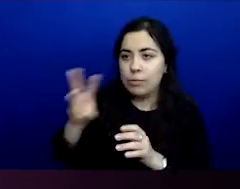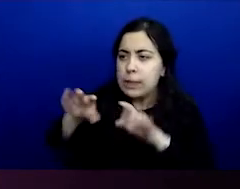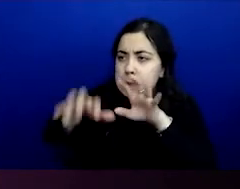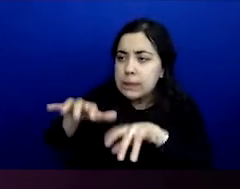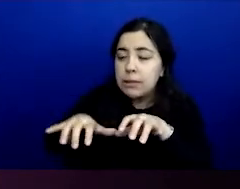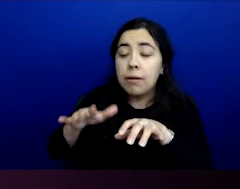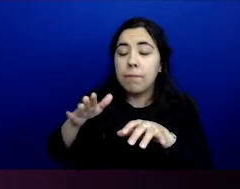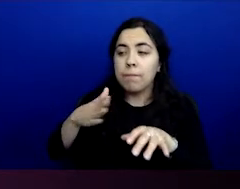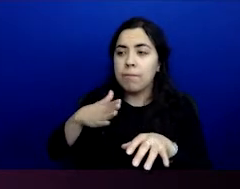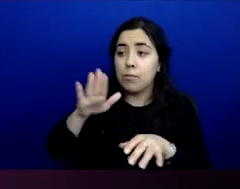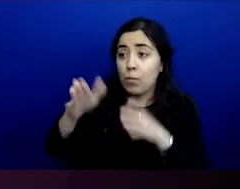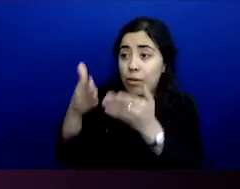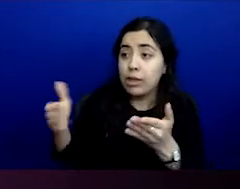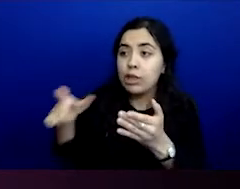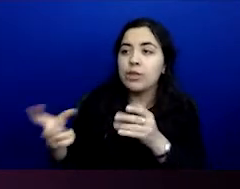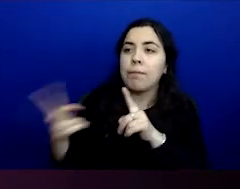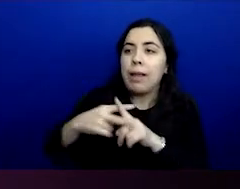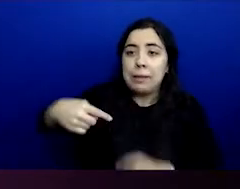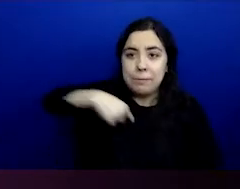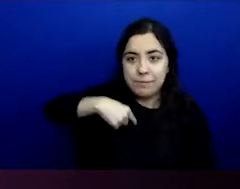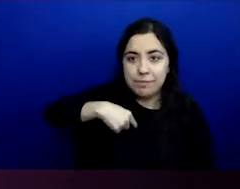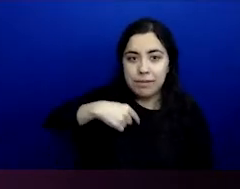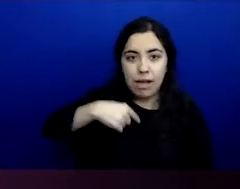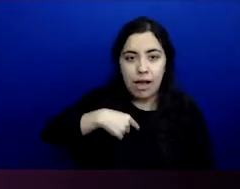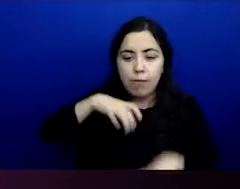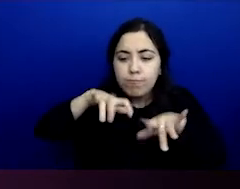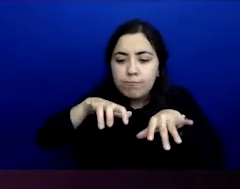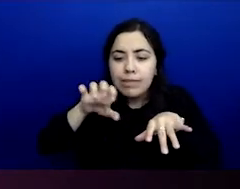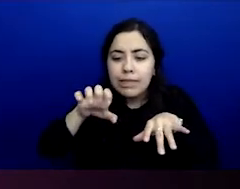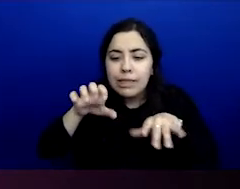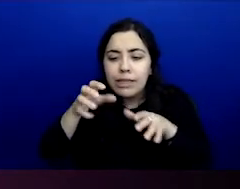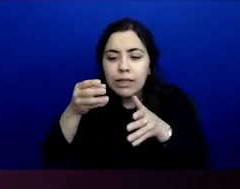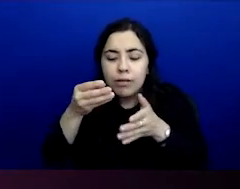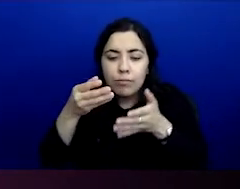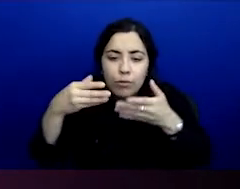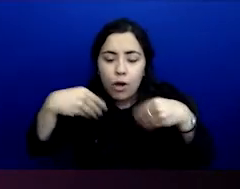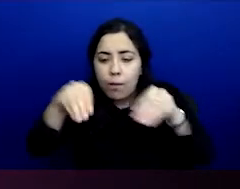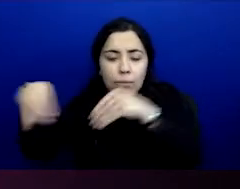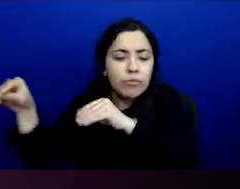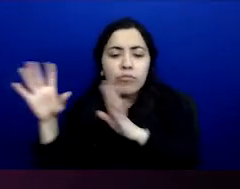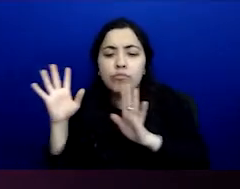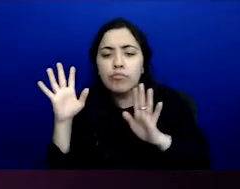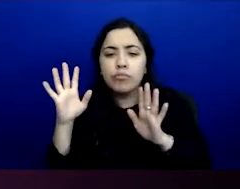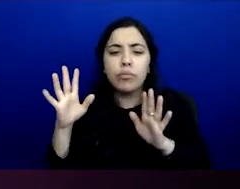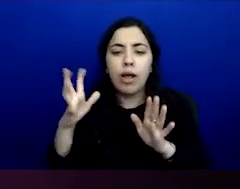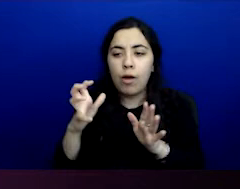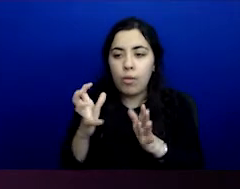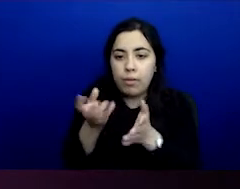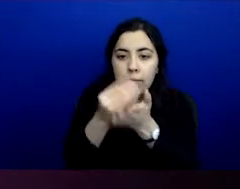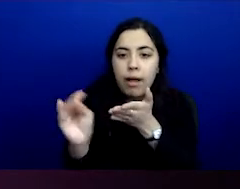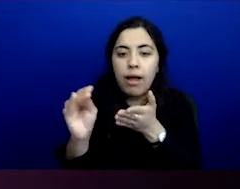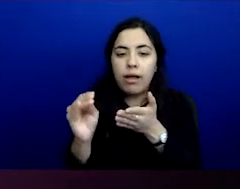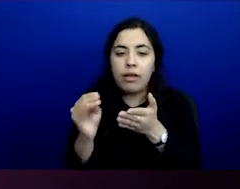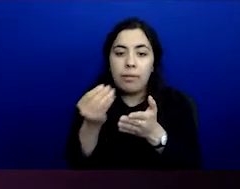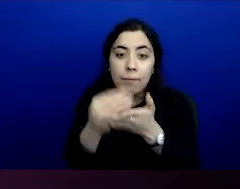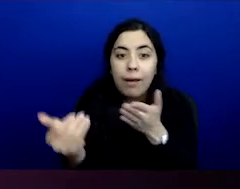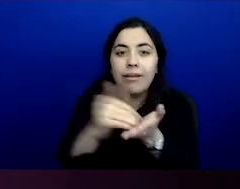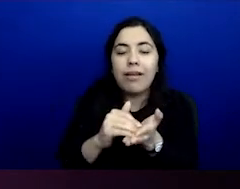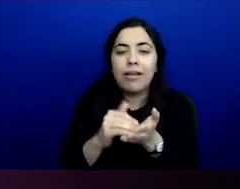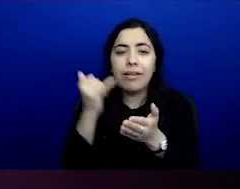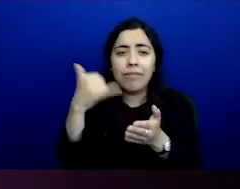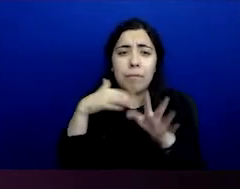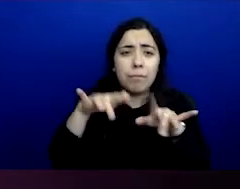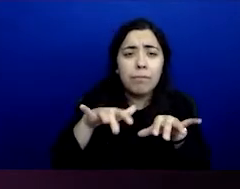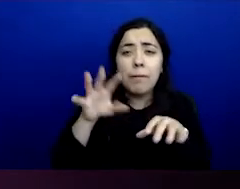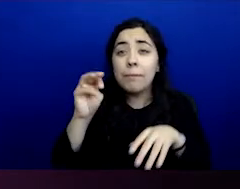me. If I'm on an e-commerce site, I want to see products I've previously bought and I want to buy again. If I'm on a media site, I want to